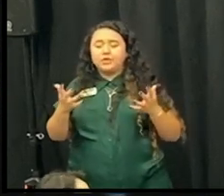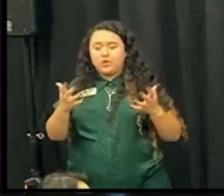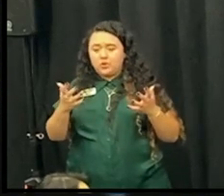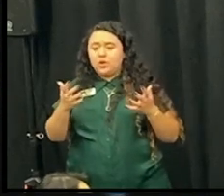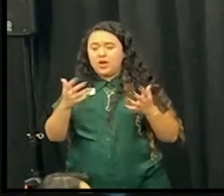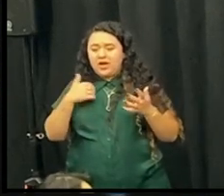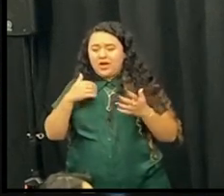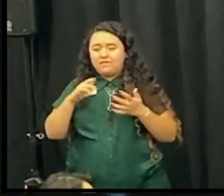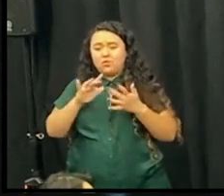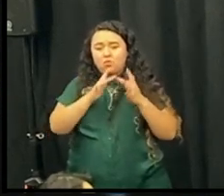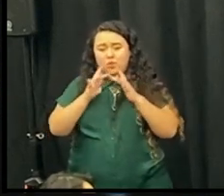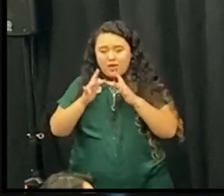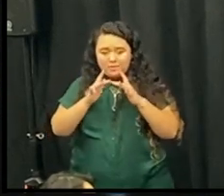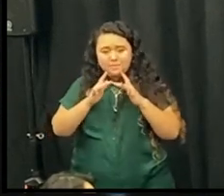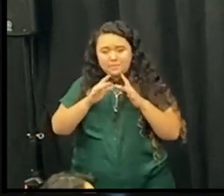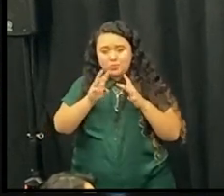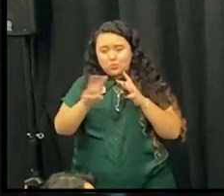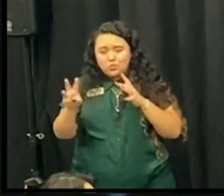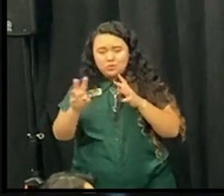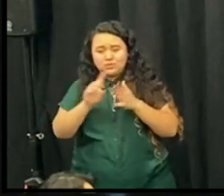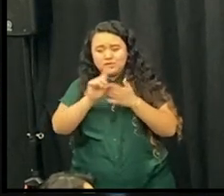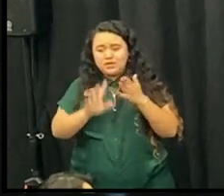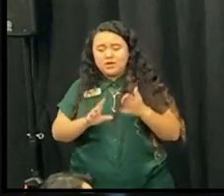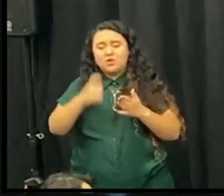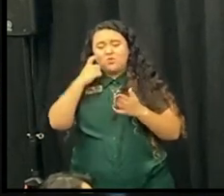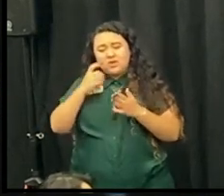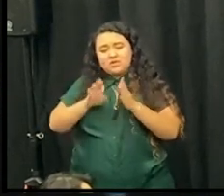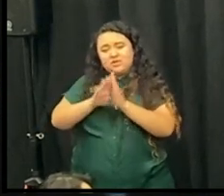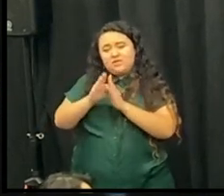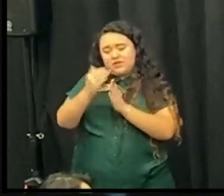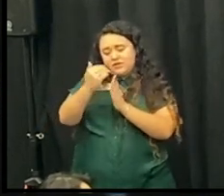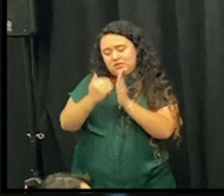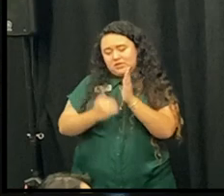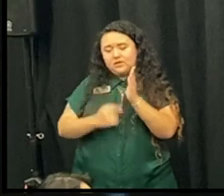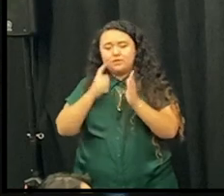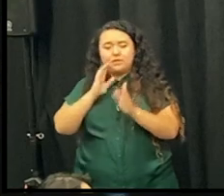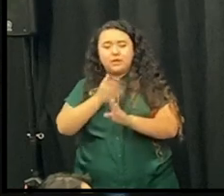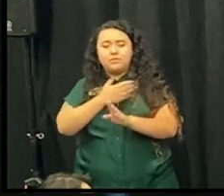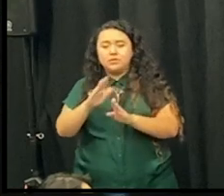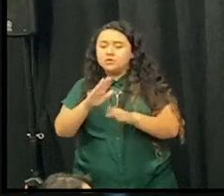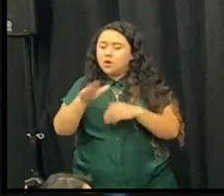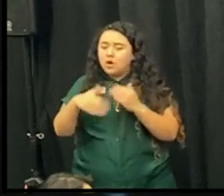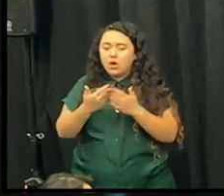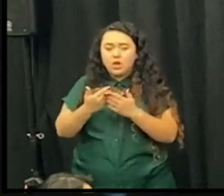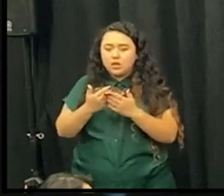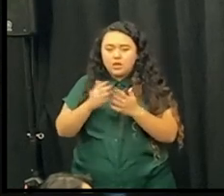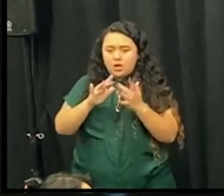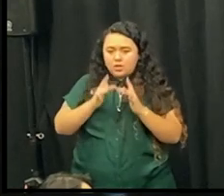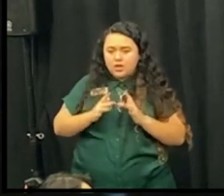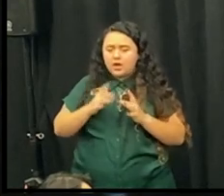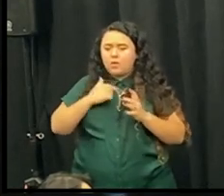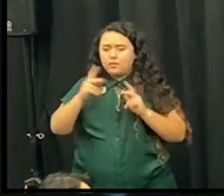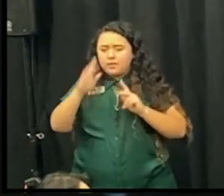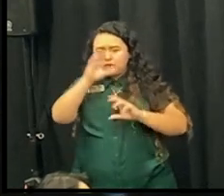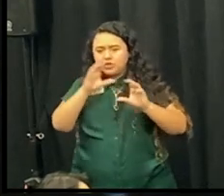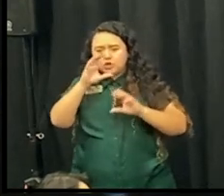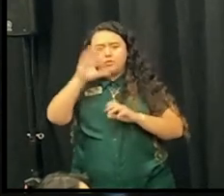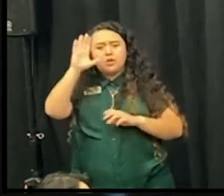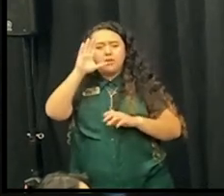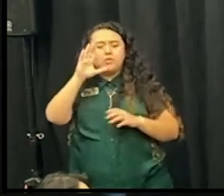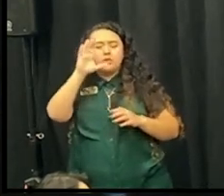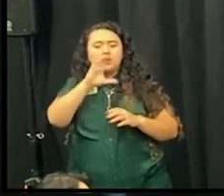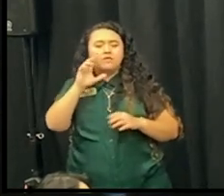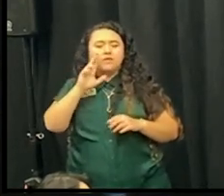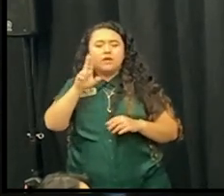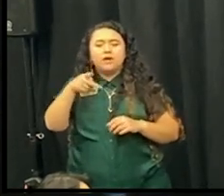web designers who had recently built a directory for me for my music. I put all my music online, and I was like, I want people to be able to search, like, I'm looking for an up-tempo, I'm